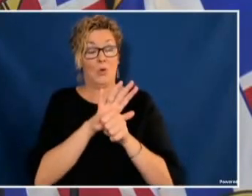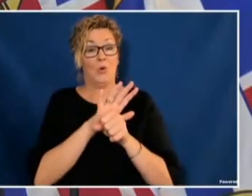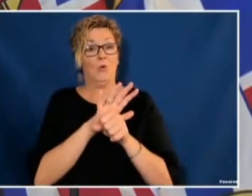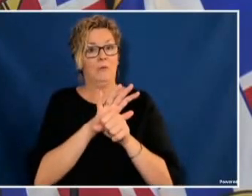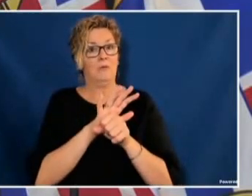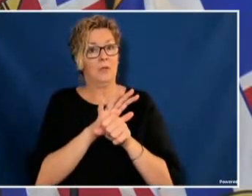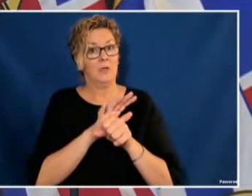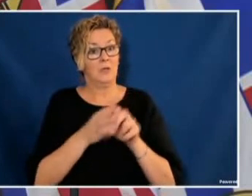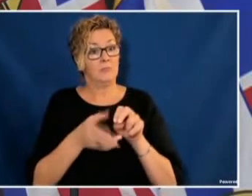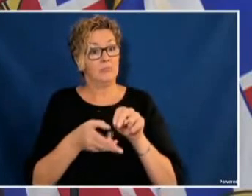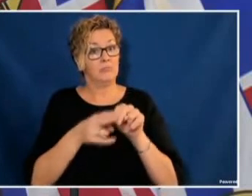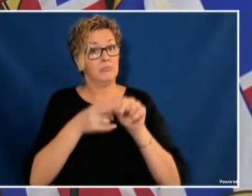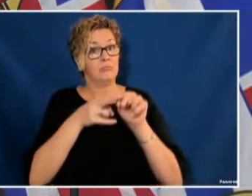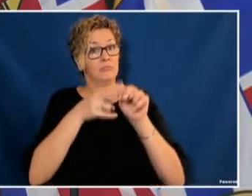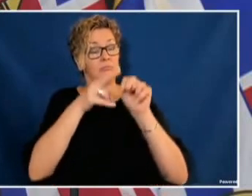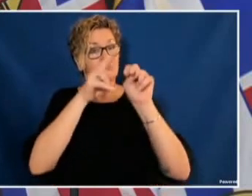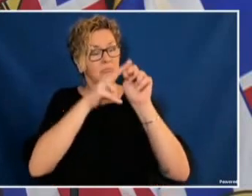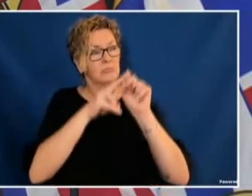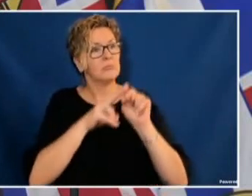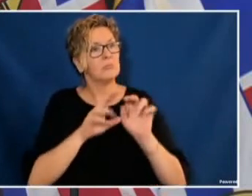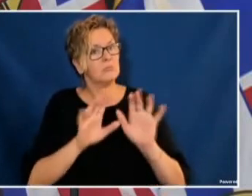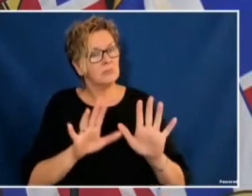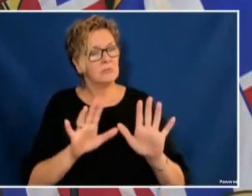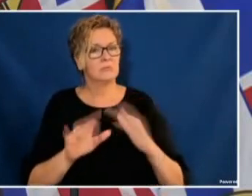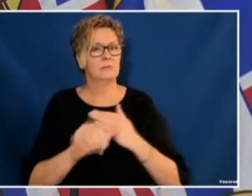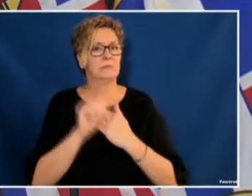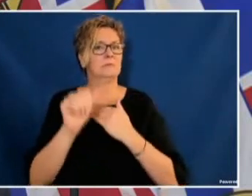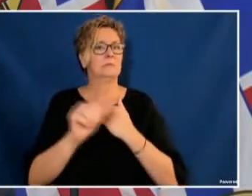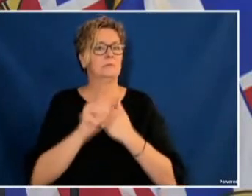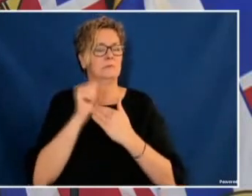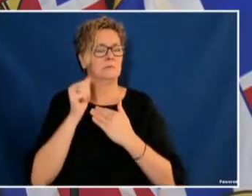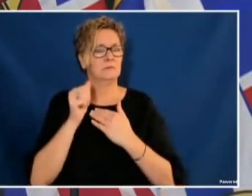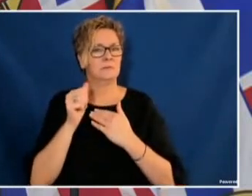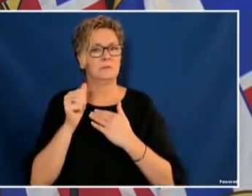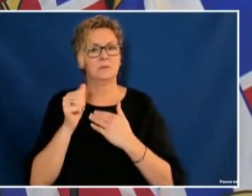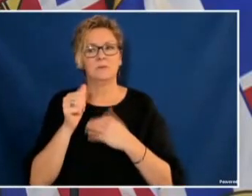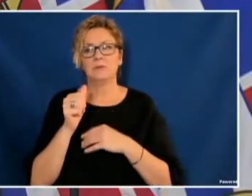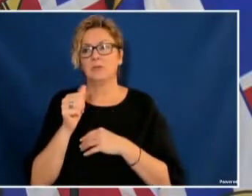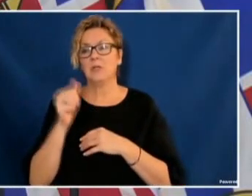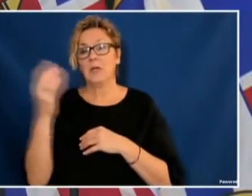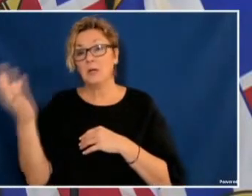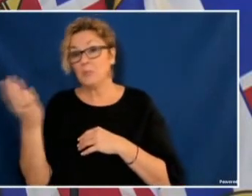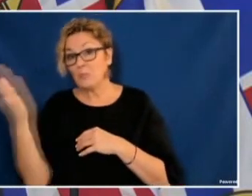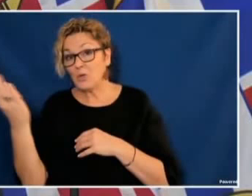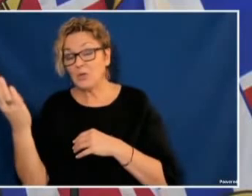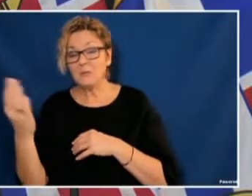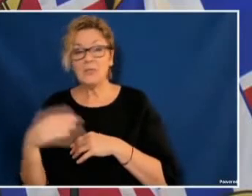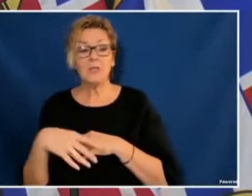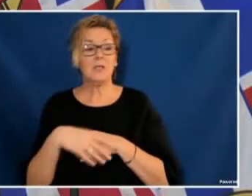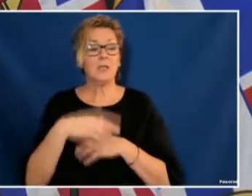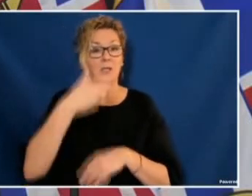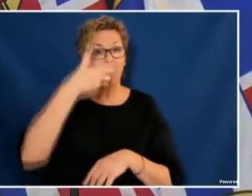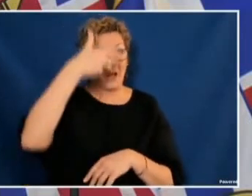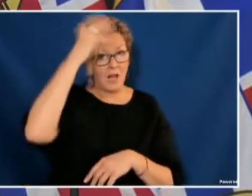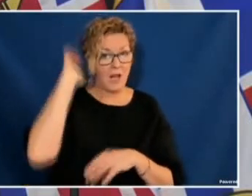confidence in the willingness of people to do so. I spent, as Dr. Henry did, quite a bit of time last week speaking to faith leaders of all